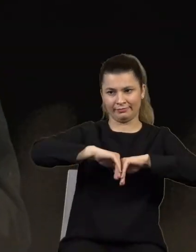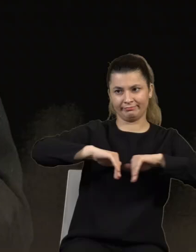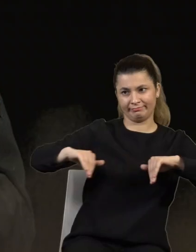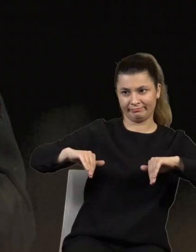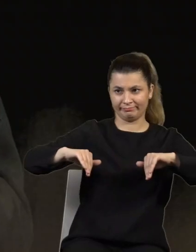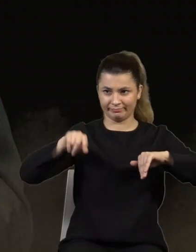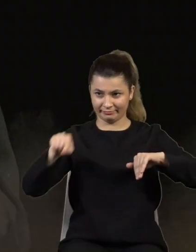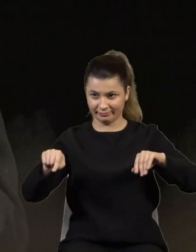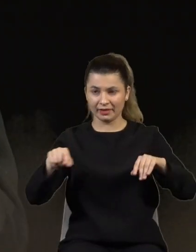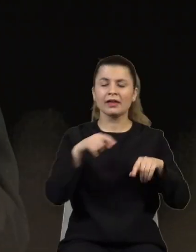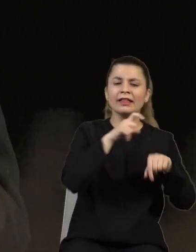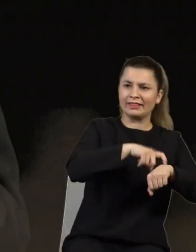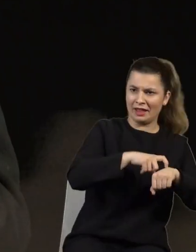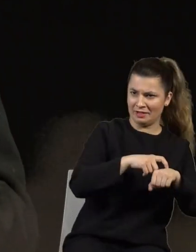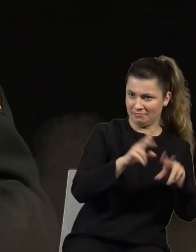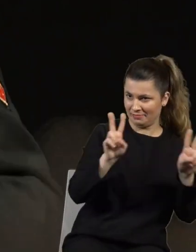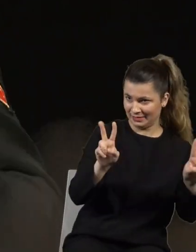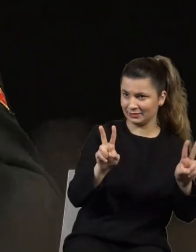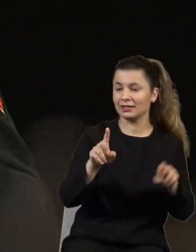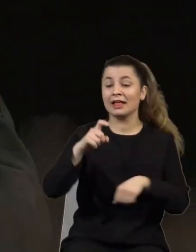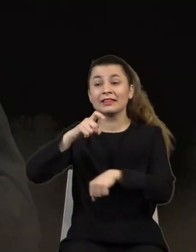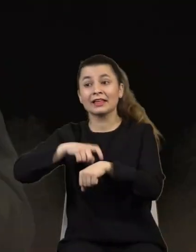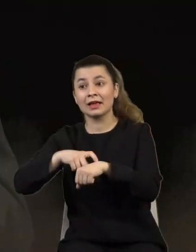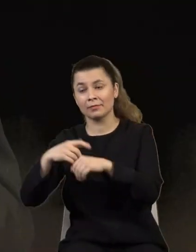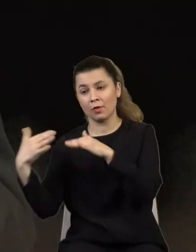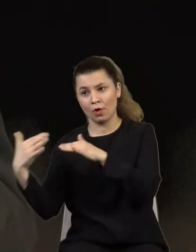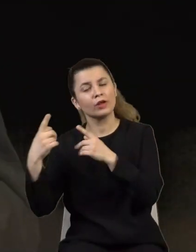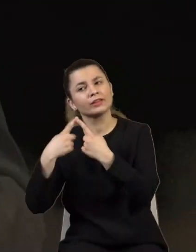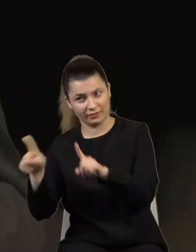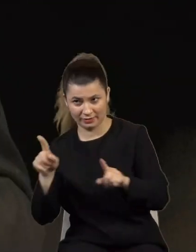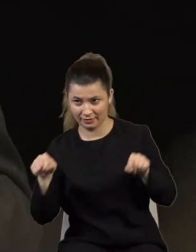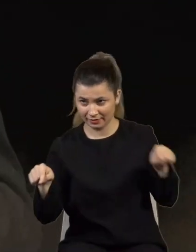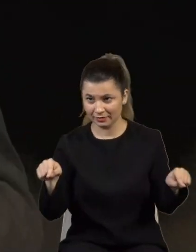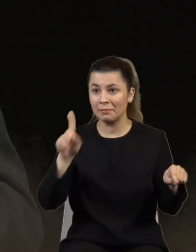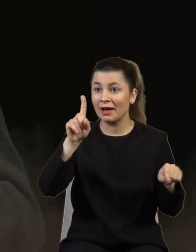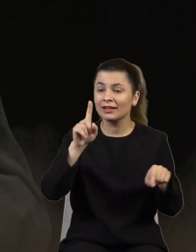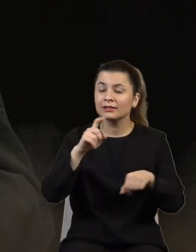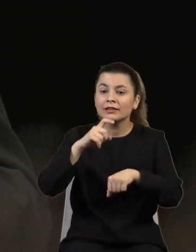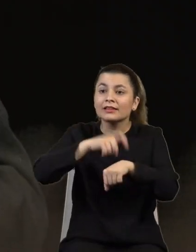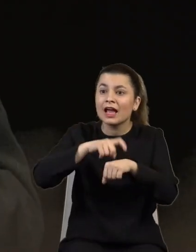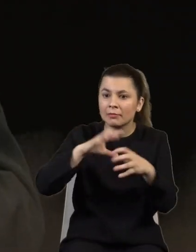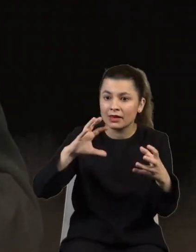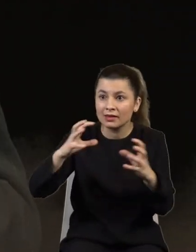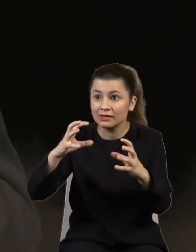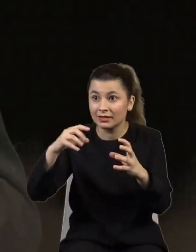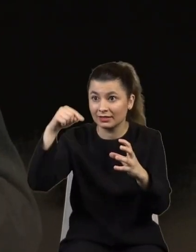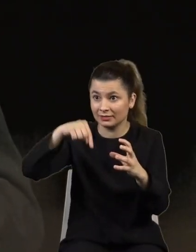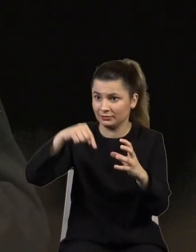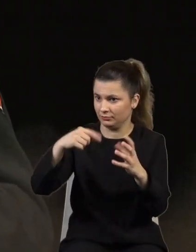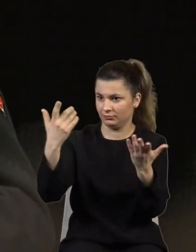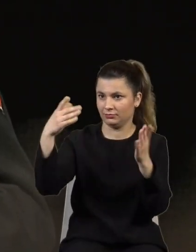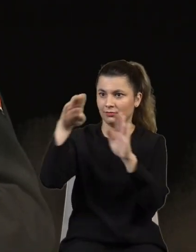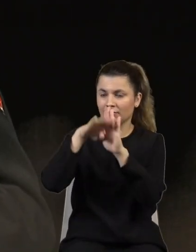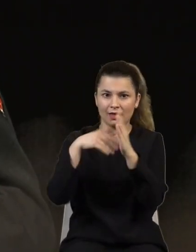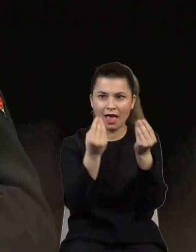exists during crisis. And maybe the in-between phase also needs or deserves